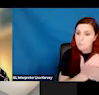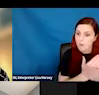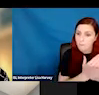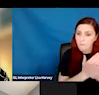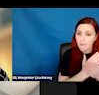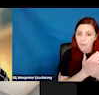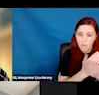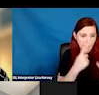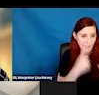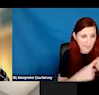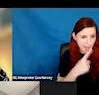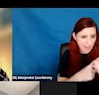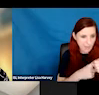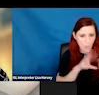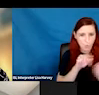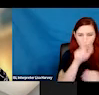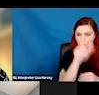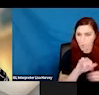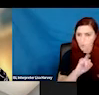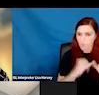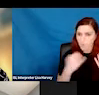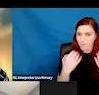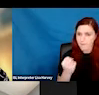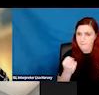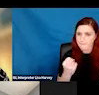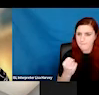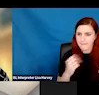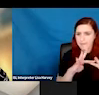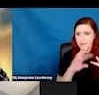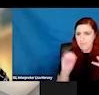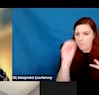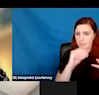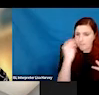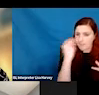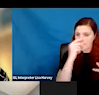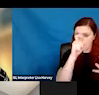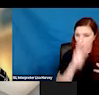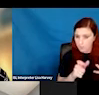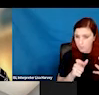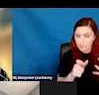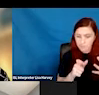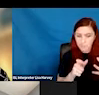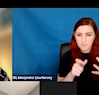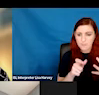again, speaking with somebody who has a 90% blind